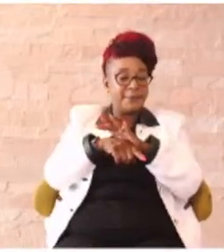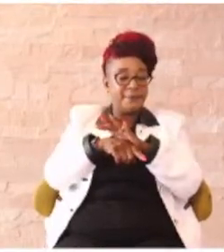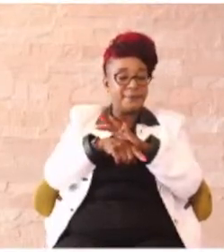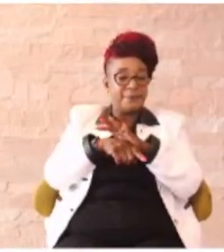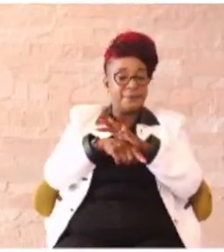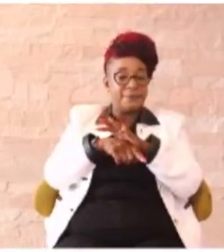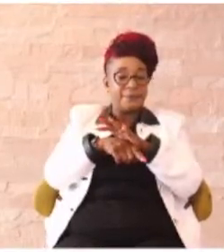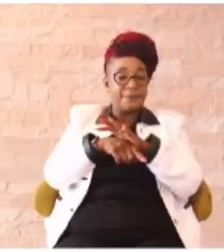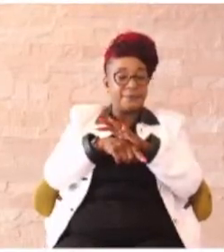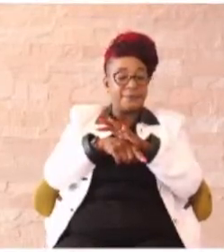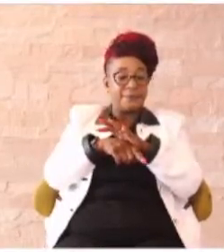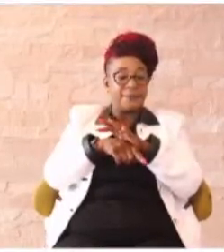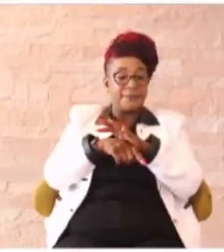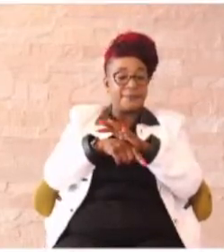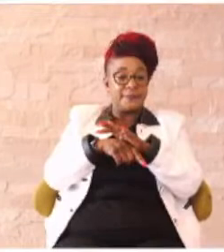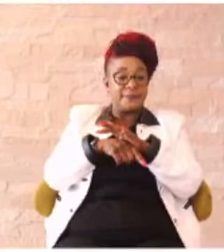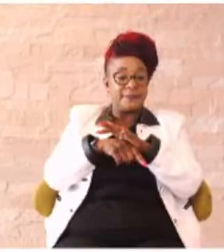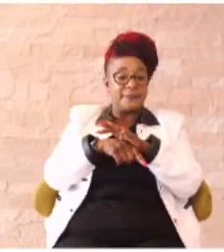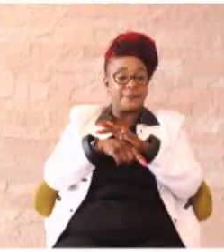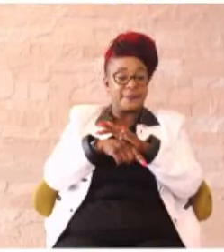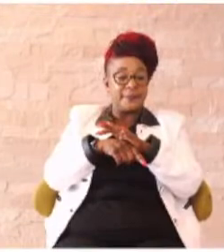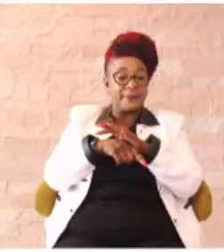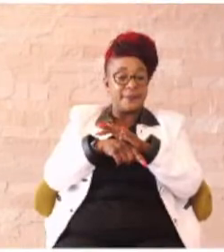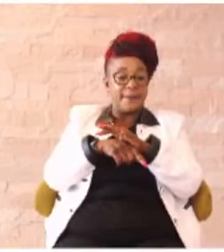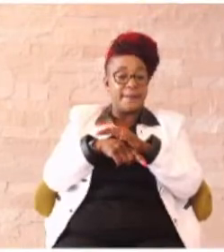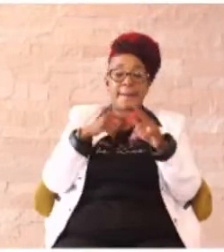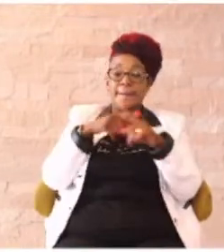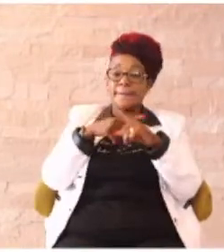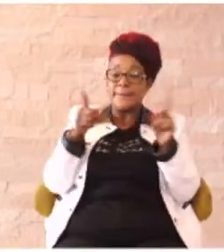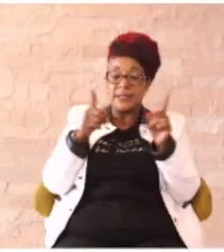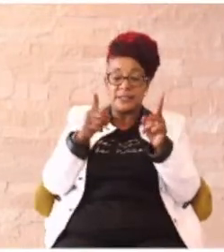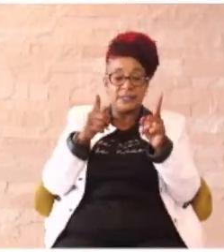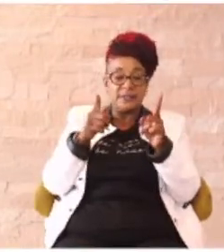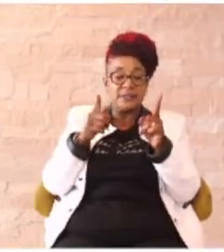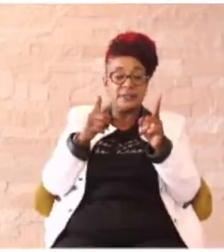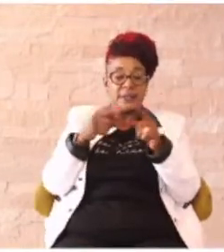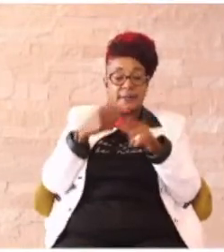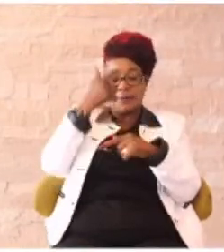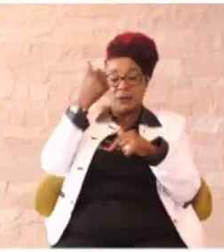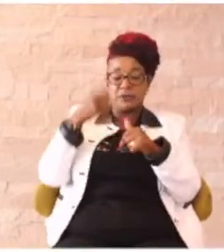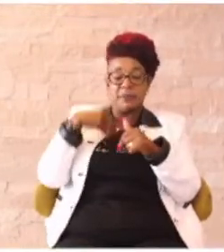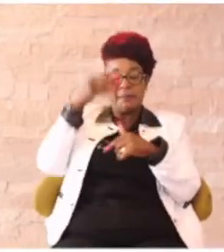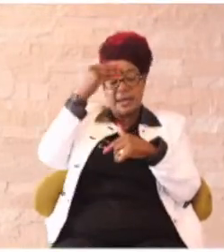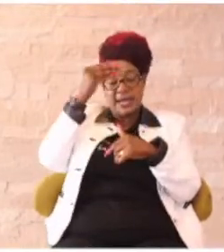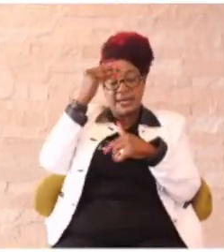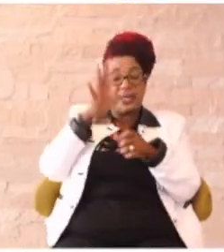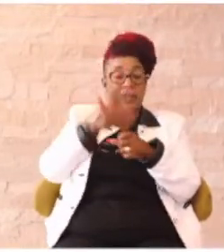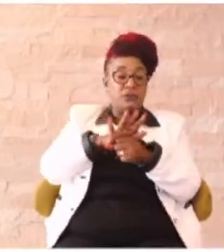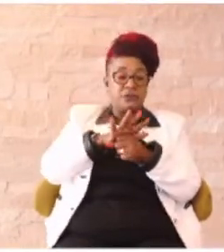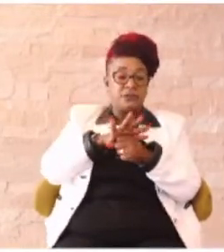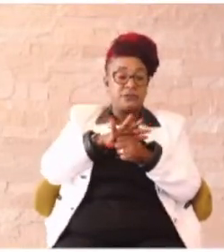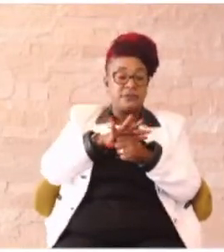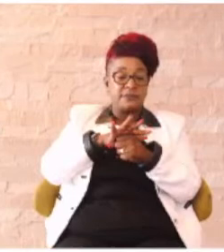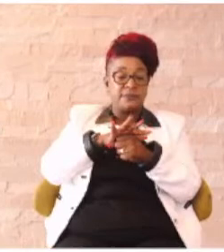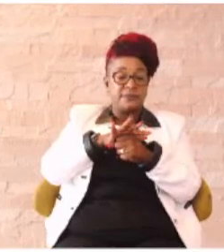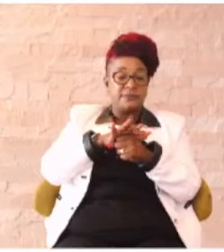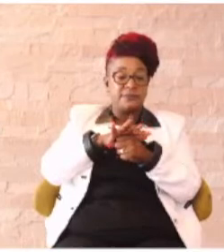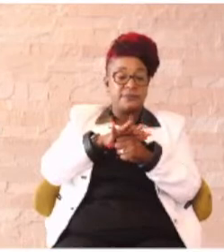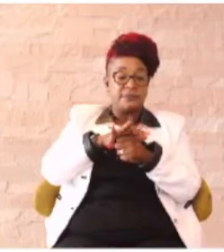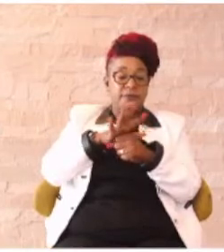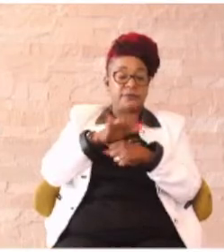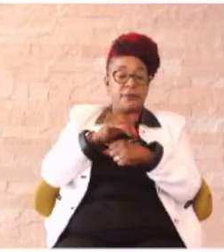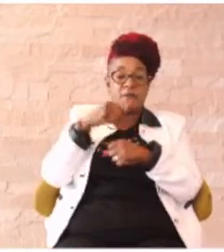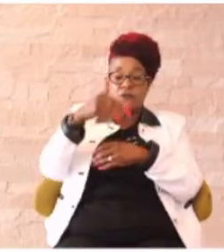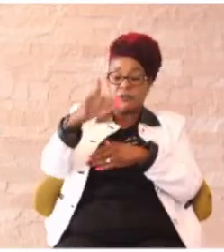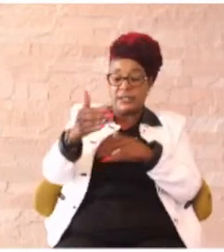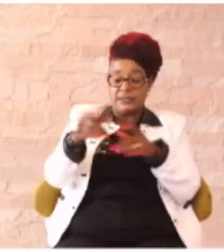me extra busy this week, but it's exciting because I'm learning quite a bit from